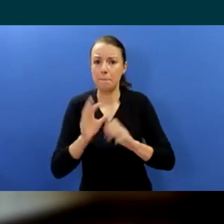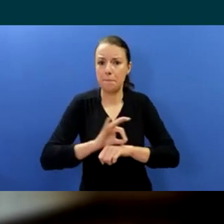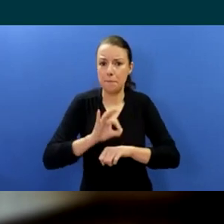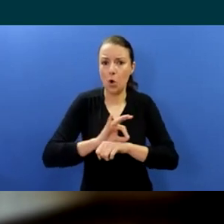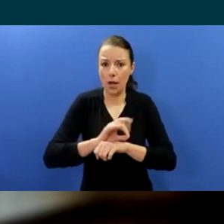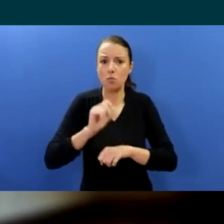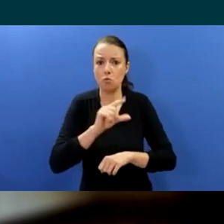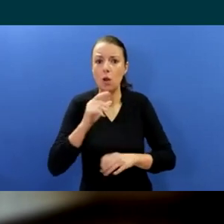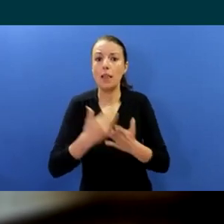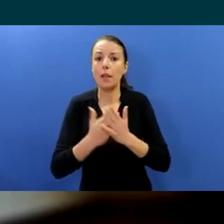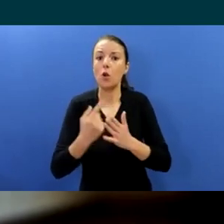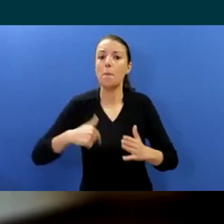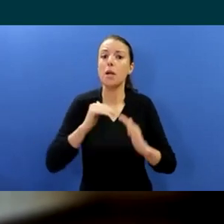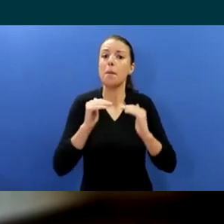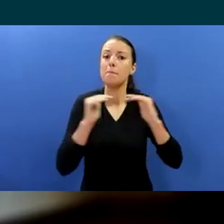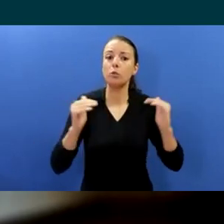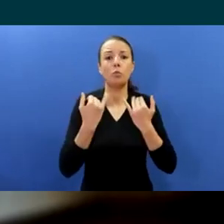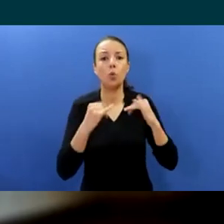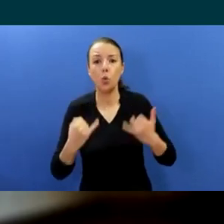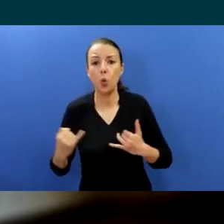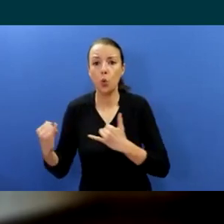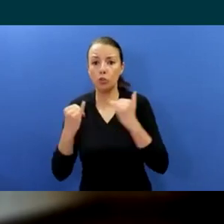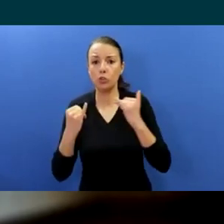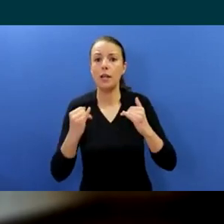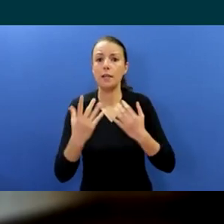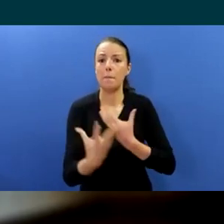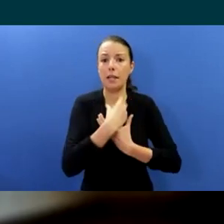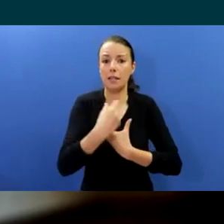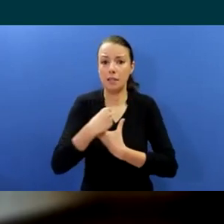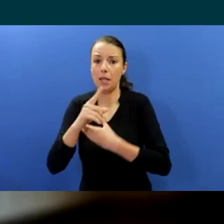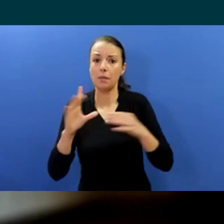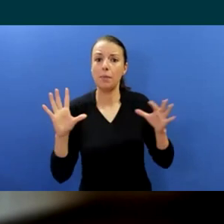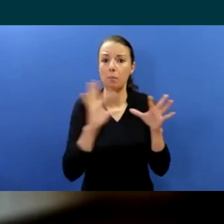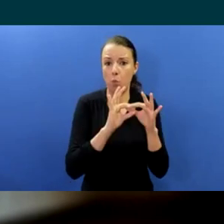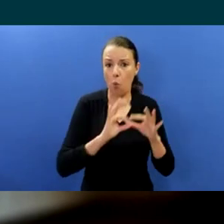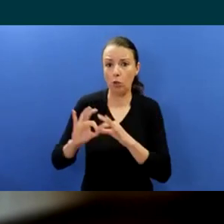entangle with some difficulties, for example, by